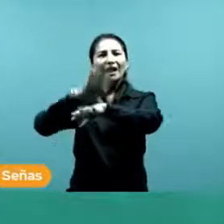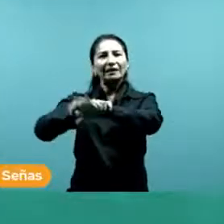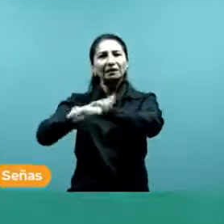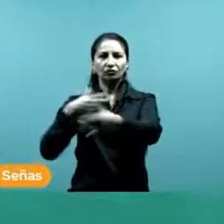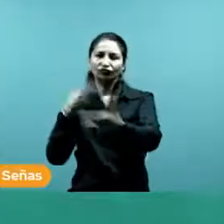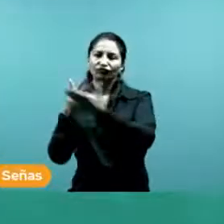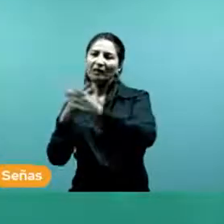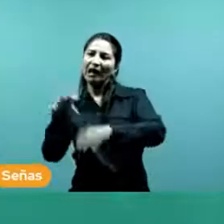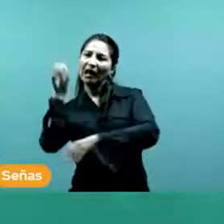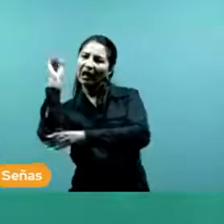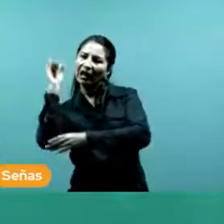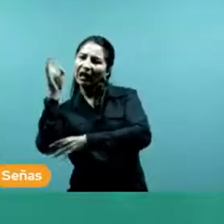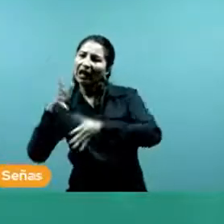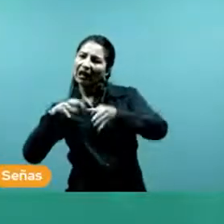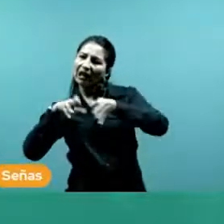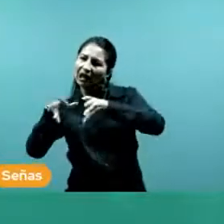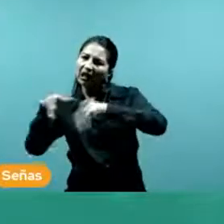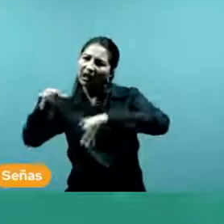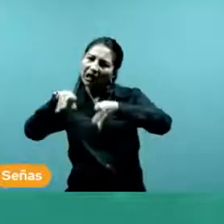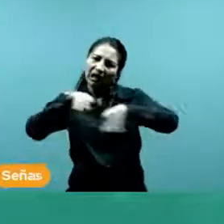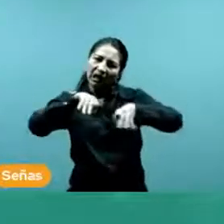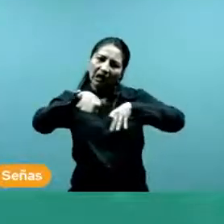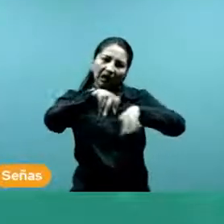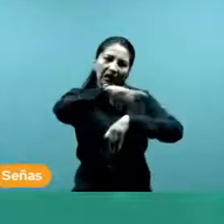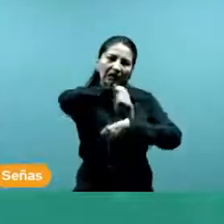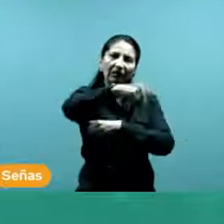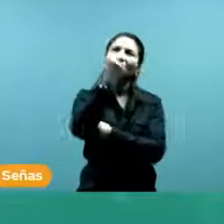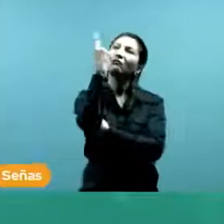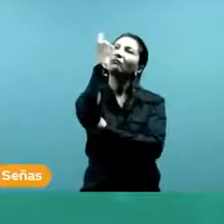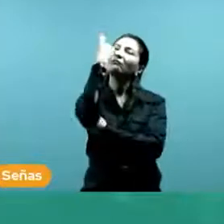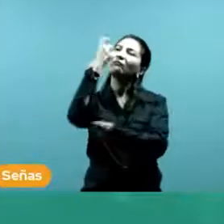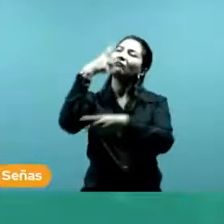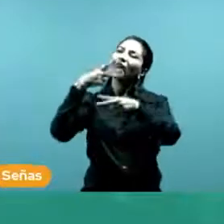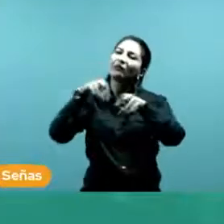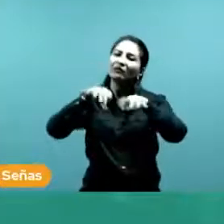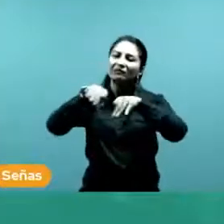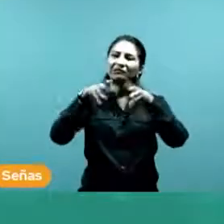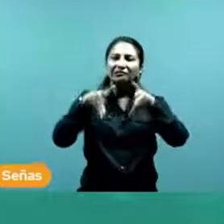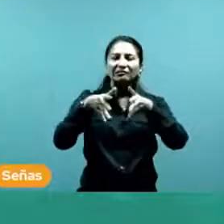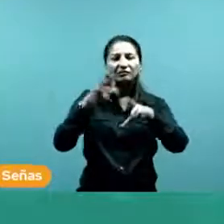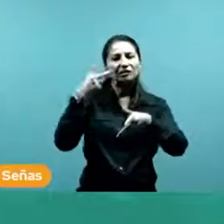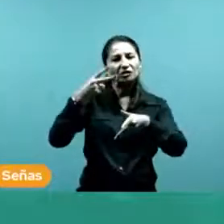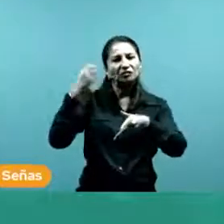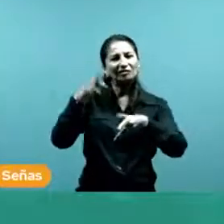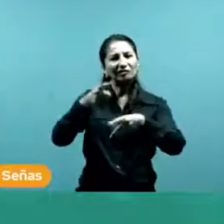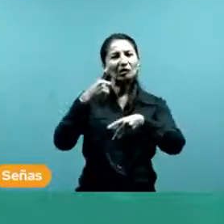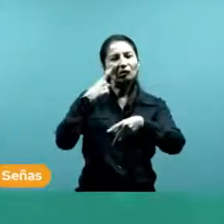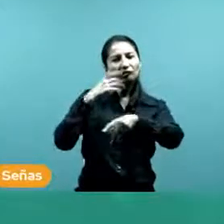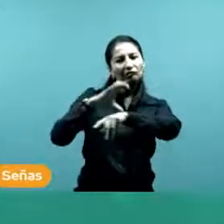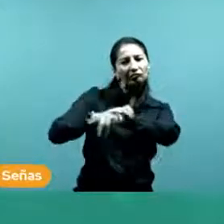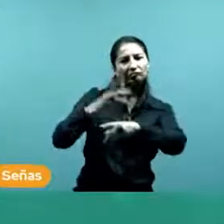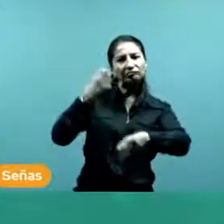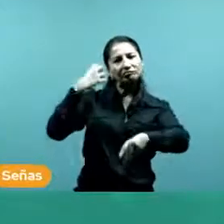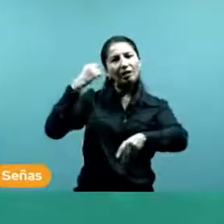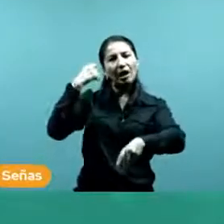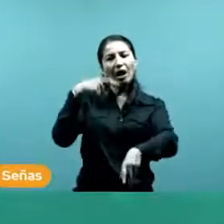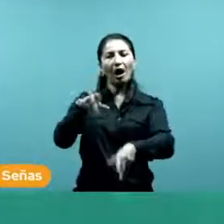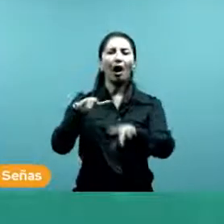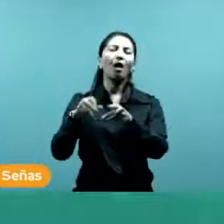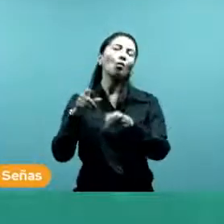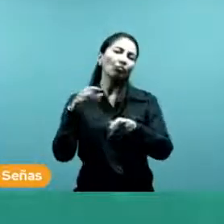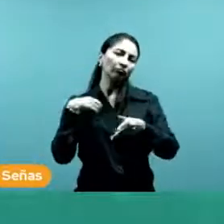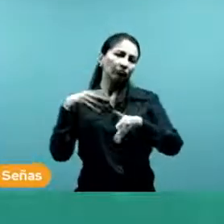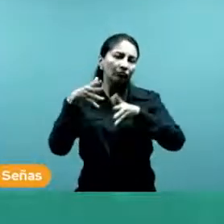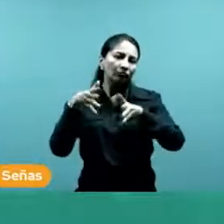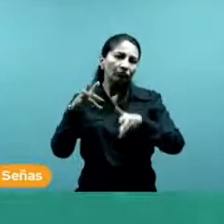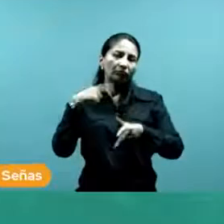not only the prisoners in the penal system, but also work with the educators penal, in the prison, what is a the los value of human